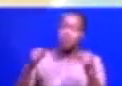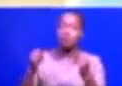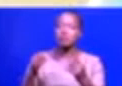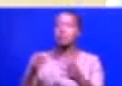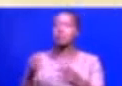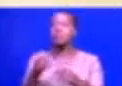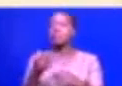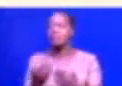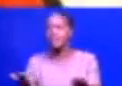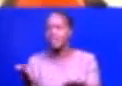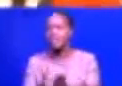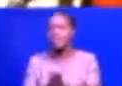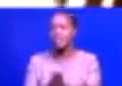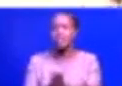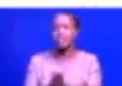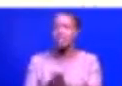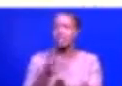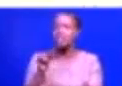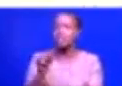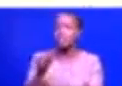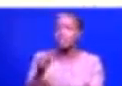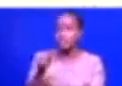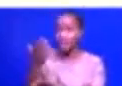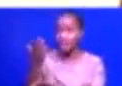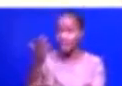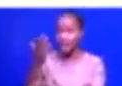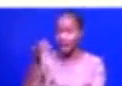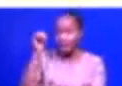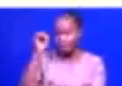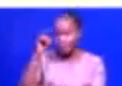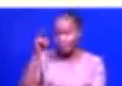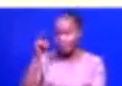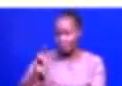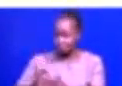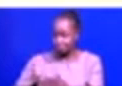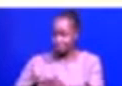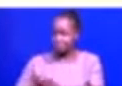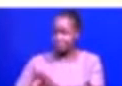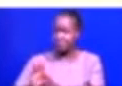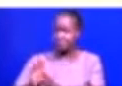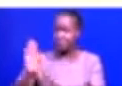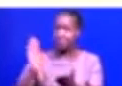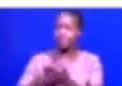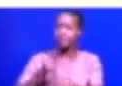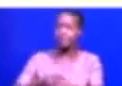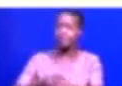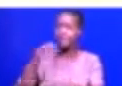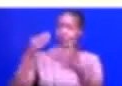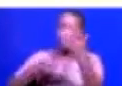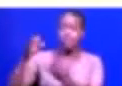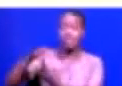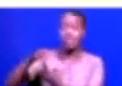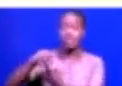aspects and that kind of thing. So this is the fever that comes from down there. Sometimes some universities are